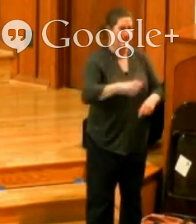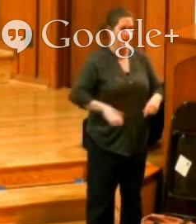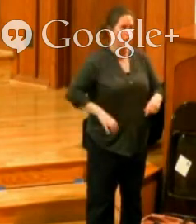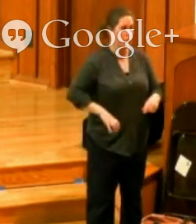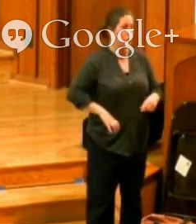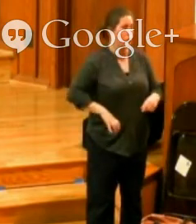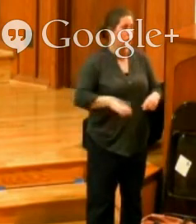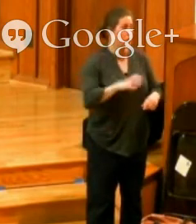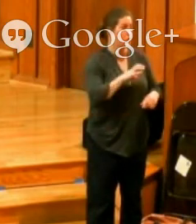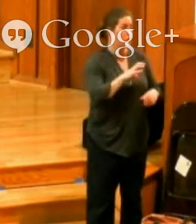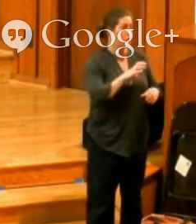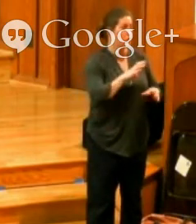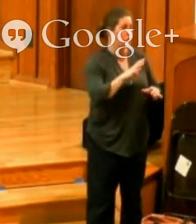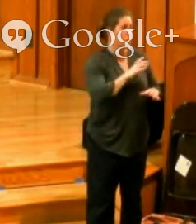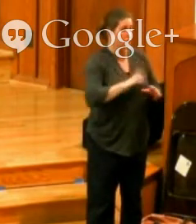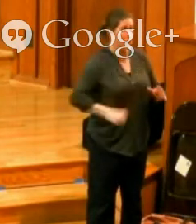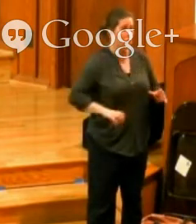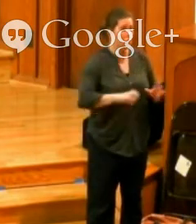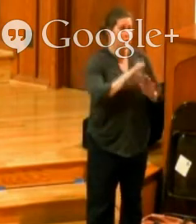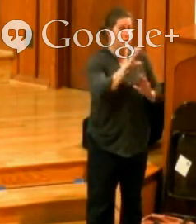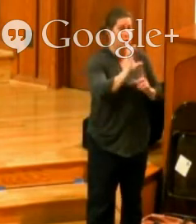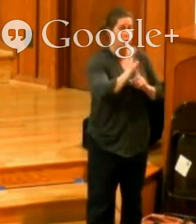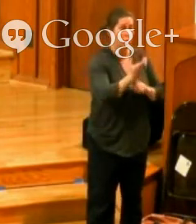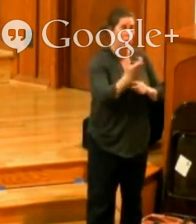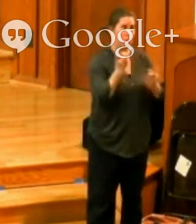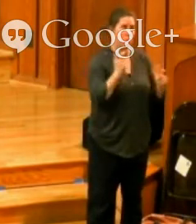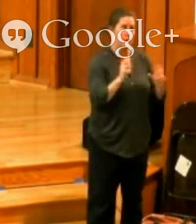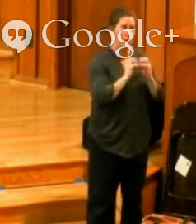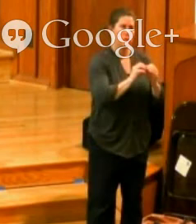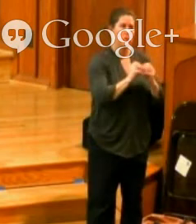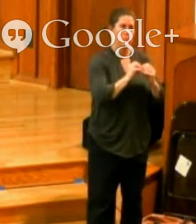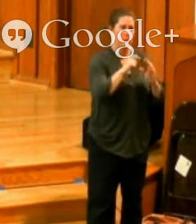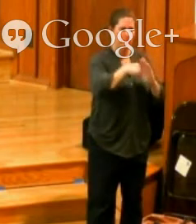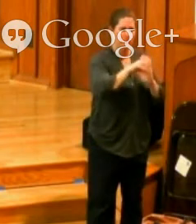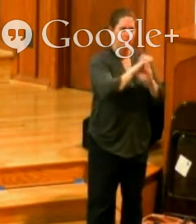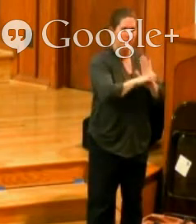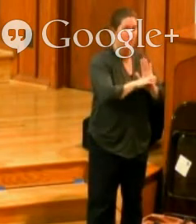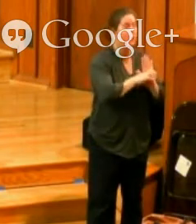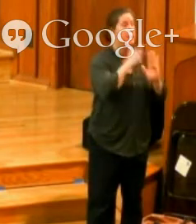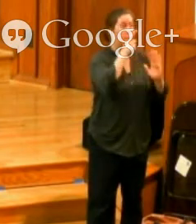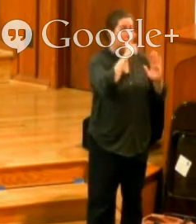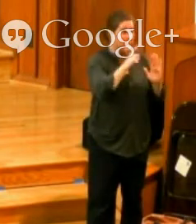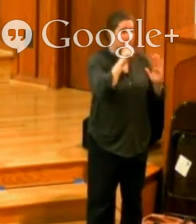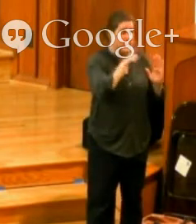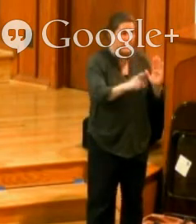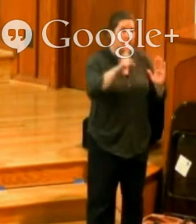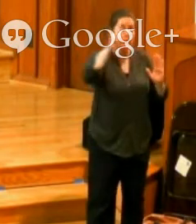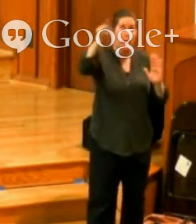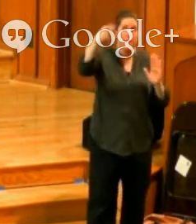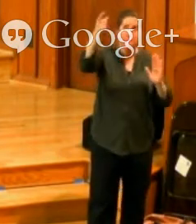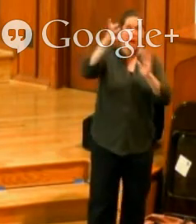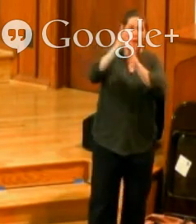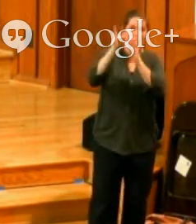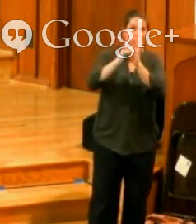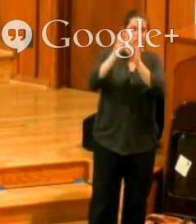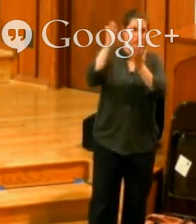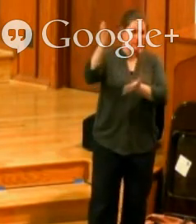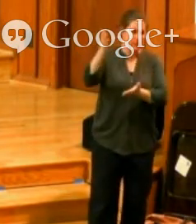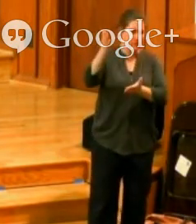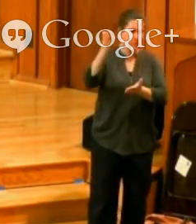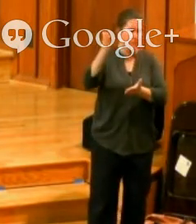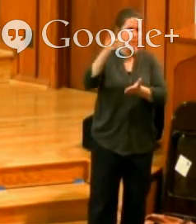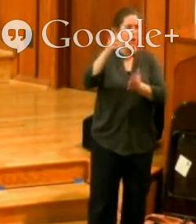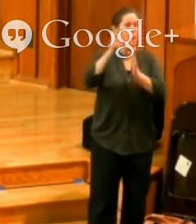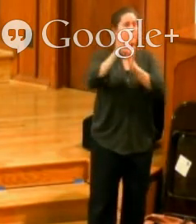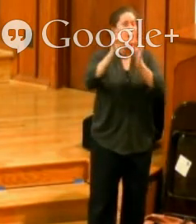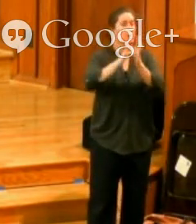law of God. Oh, who cares about the law of God? It's all about Jesus. And it's true, it is all about Jesus. But Jesus is the embodiment of God